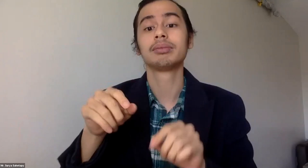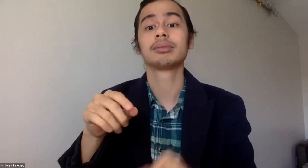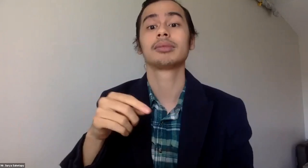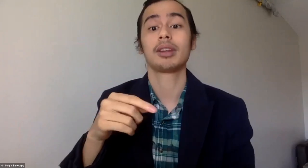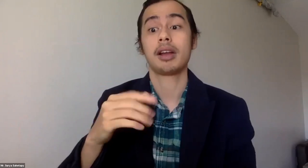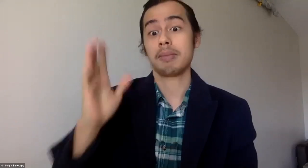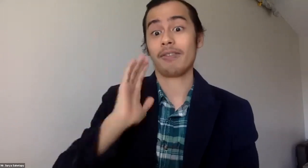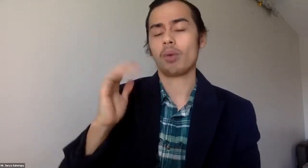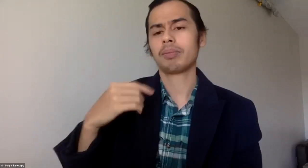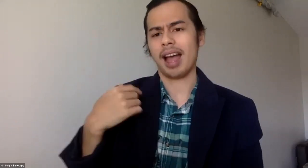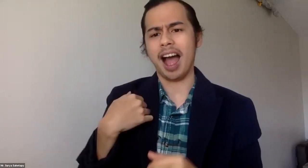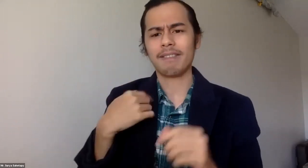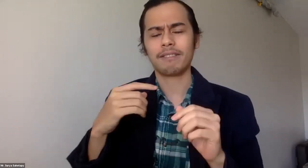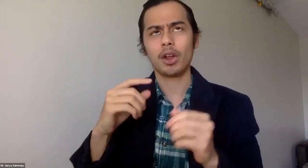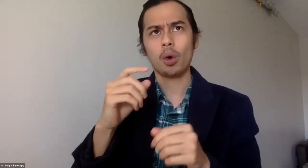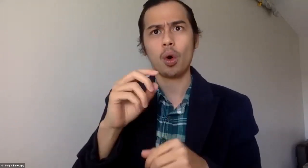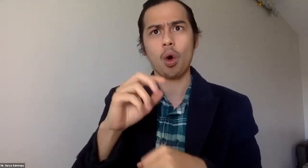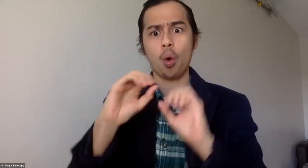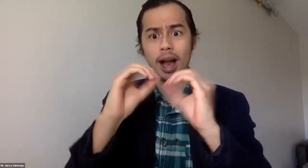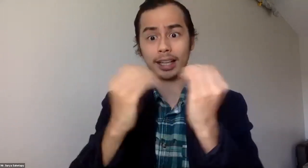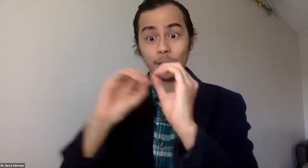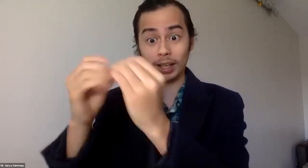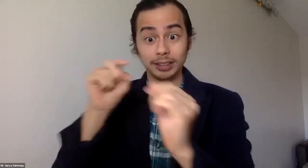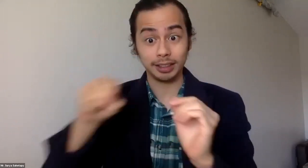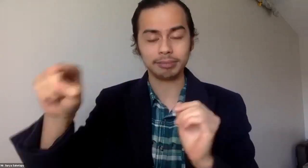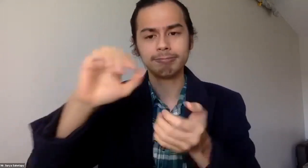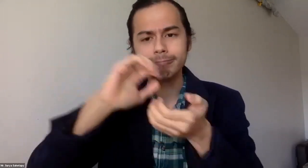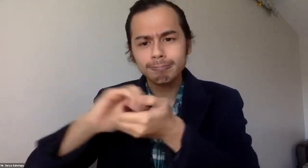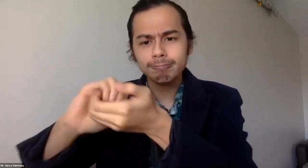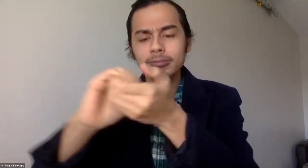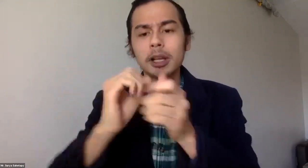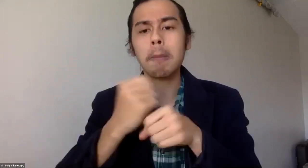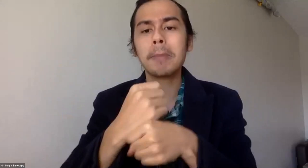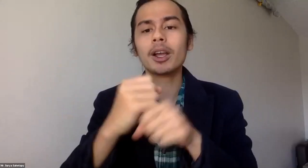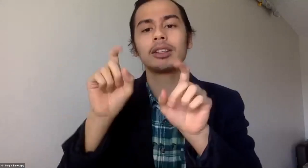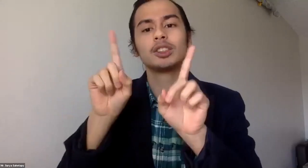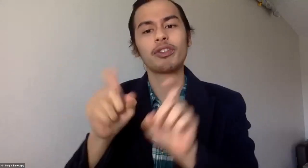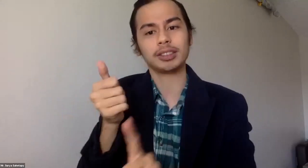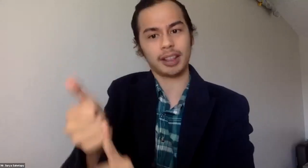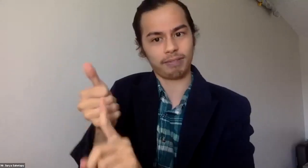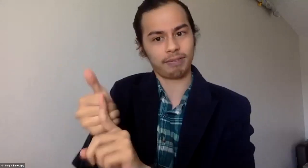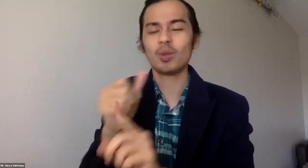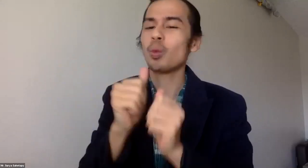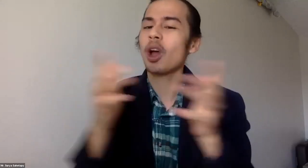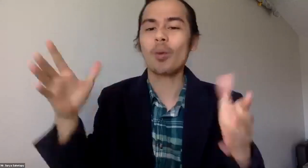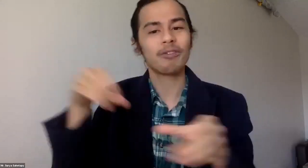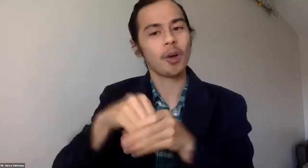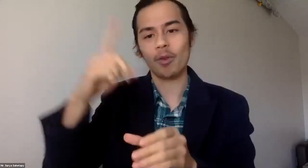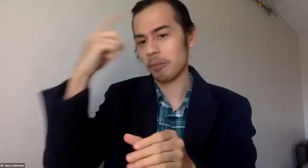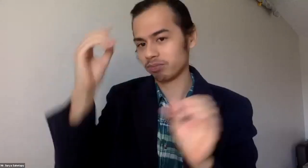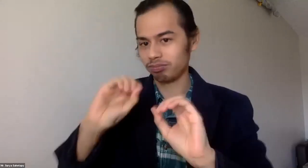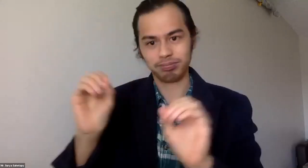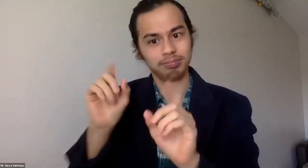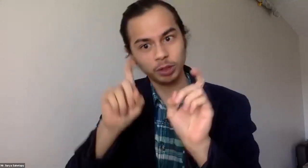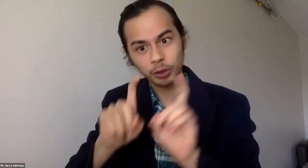number. This kinds of data sets are very important to us. Across organizations that want